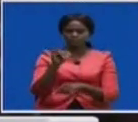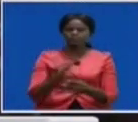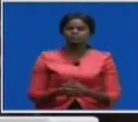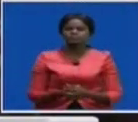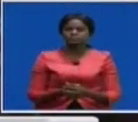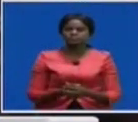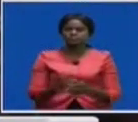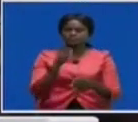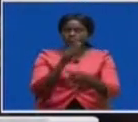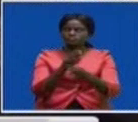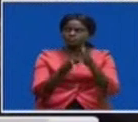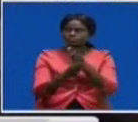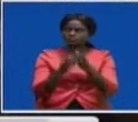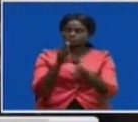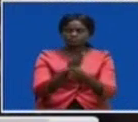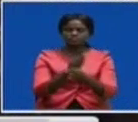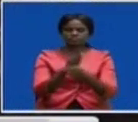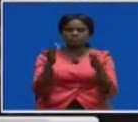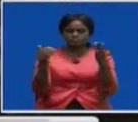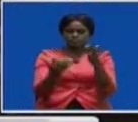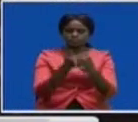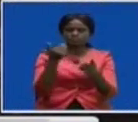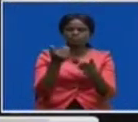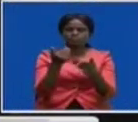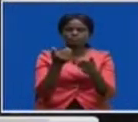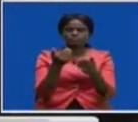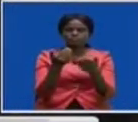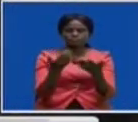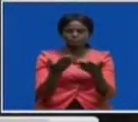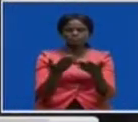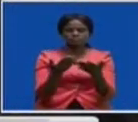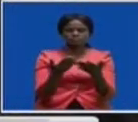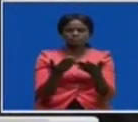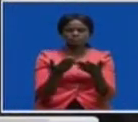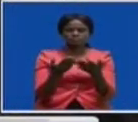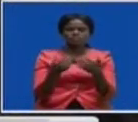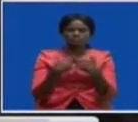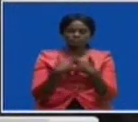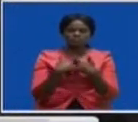the construction of the new hospital at Rutaba,